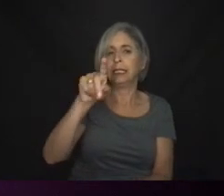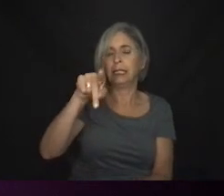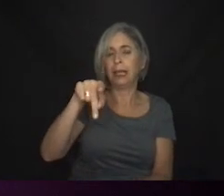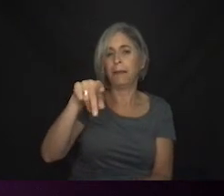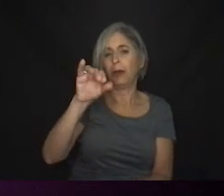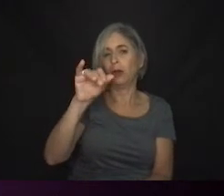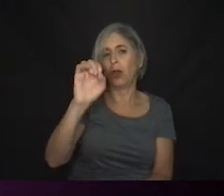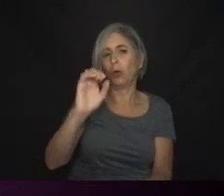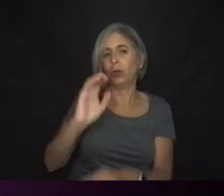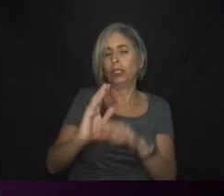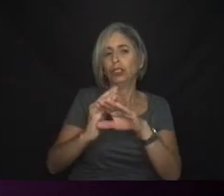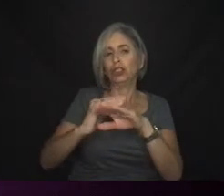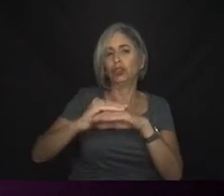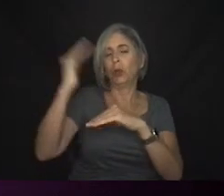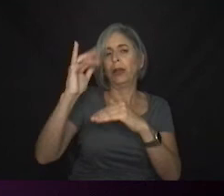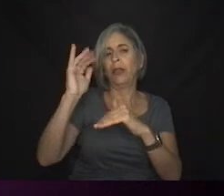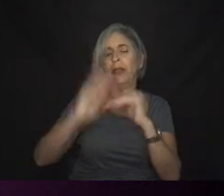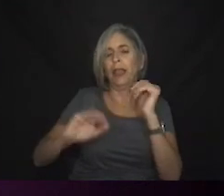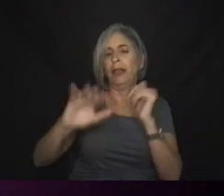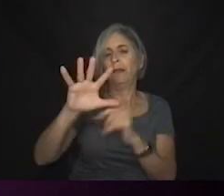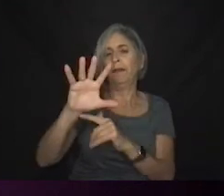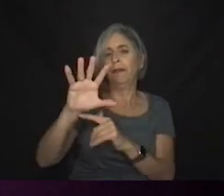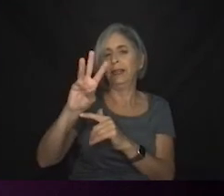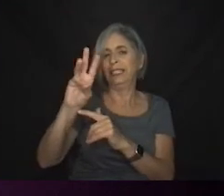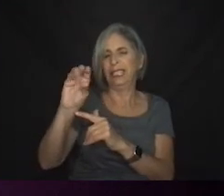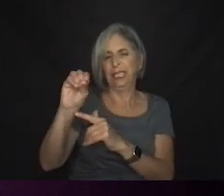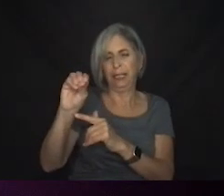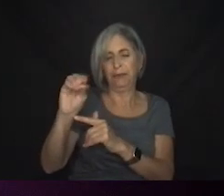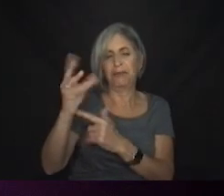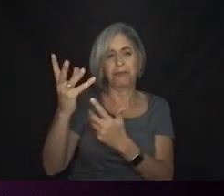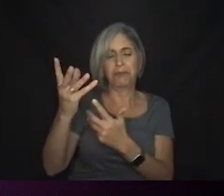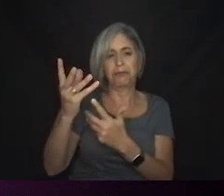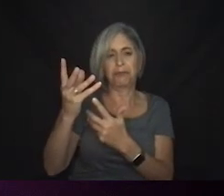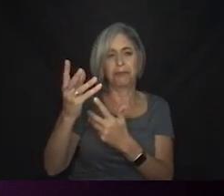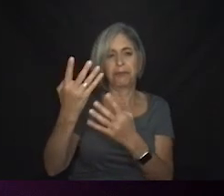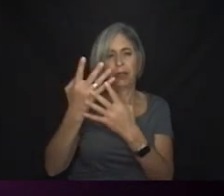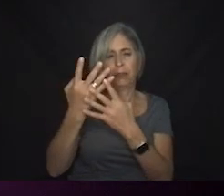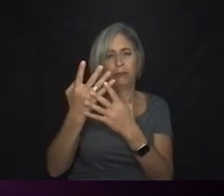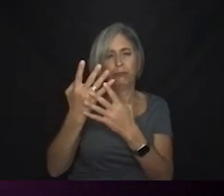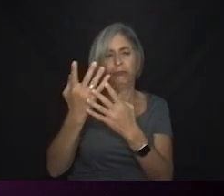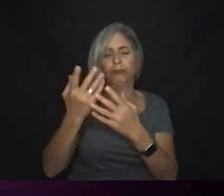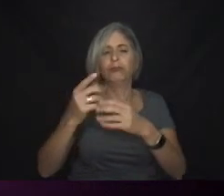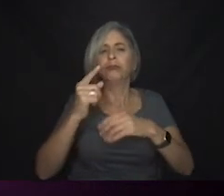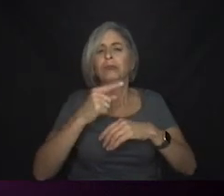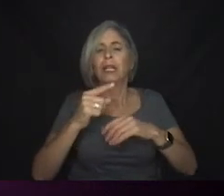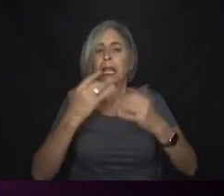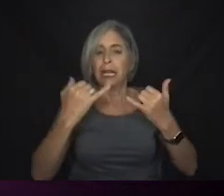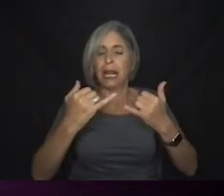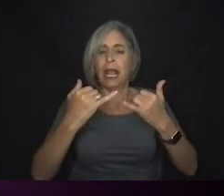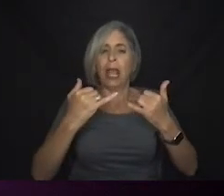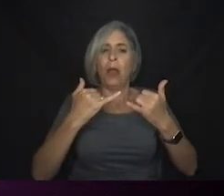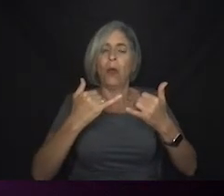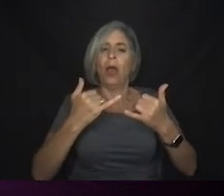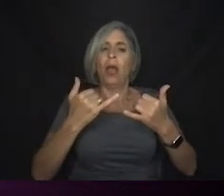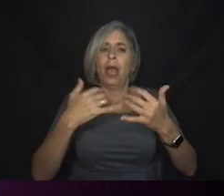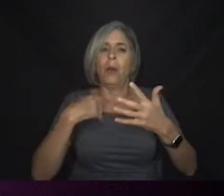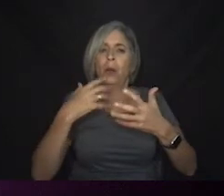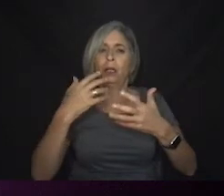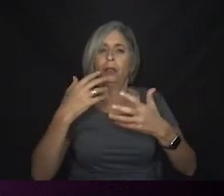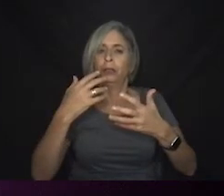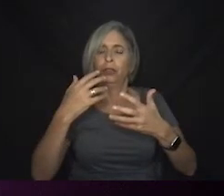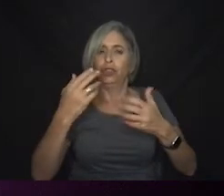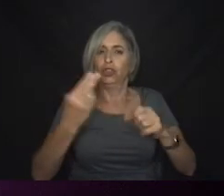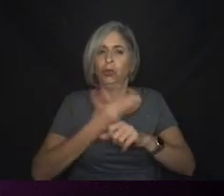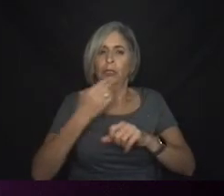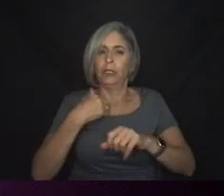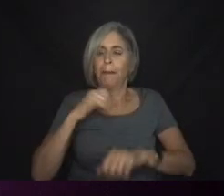50. This is not realistic. Oh, greater than 60. Okay, I've filtered it down a bit. And now say I want to query this in my app. So I'm going to